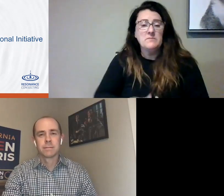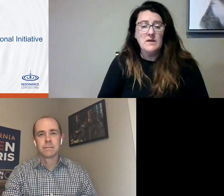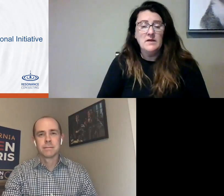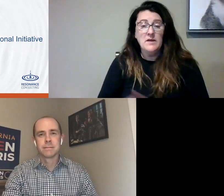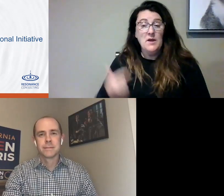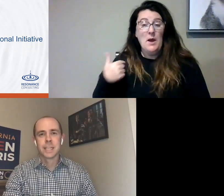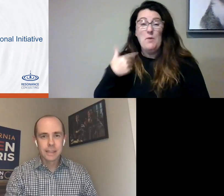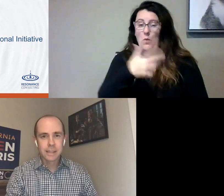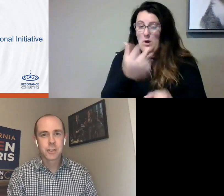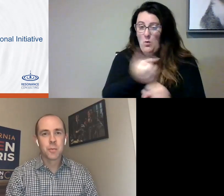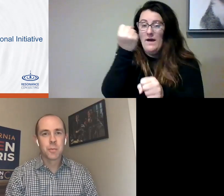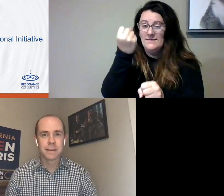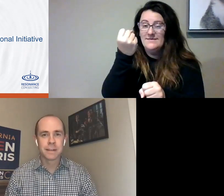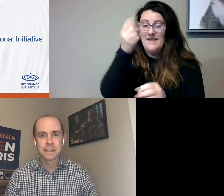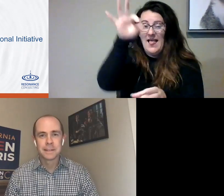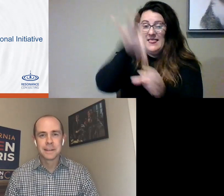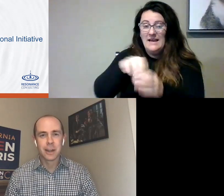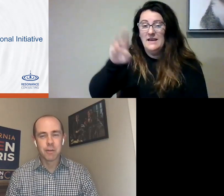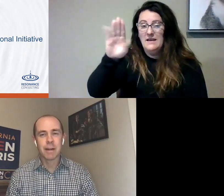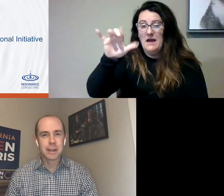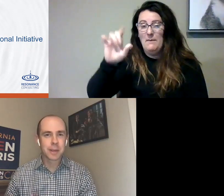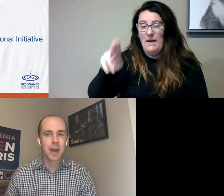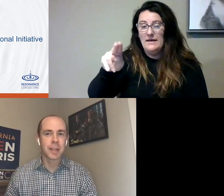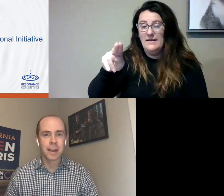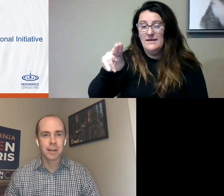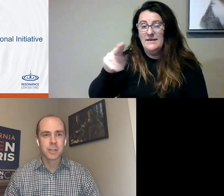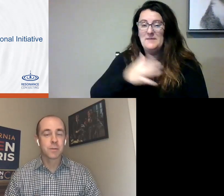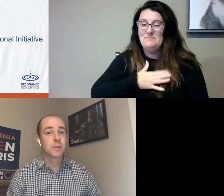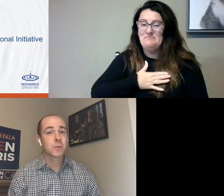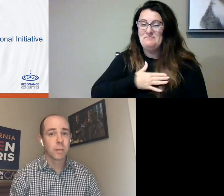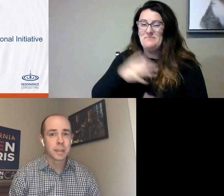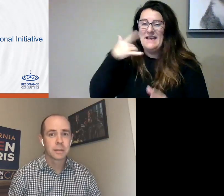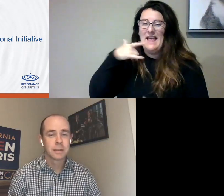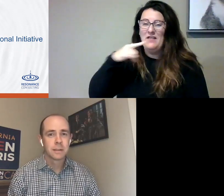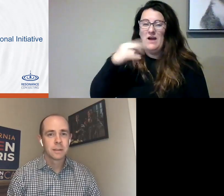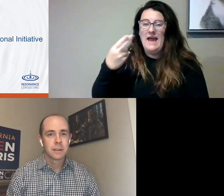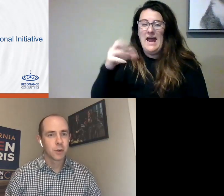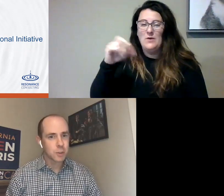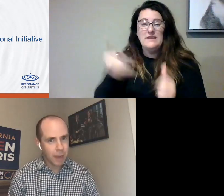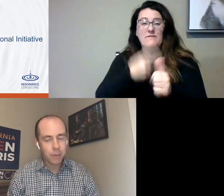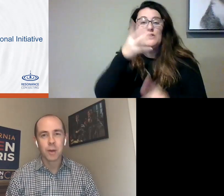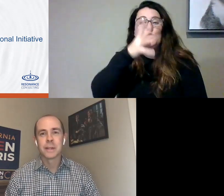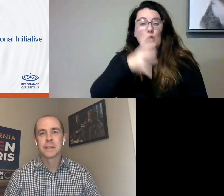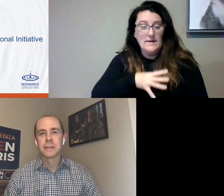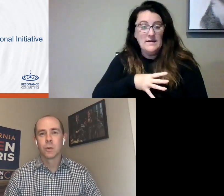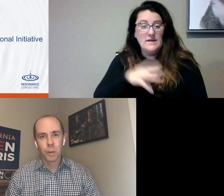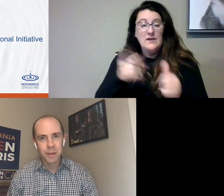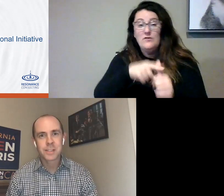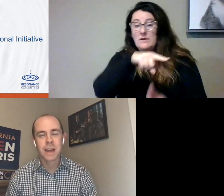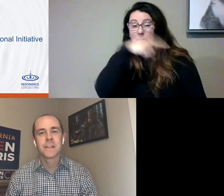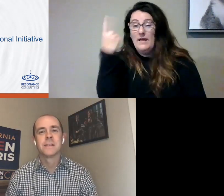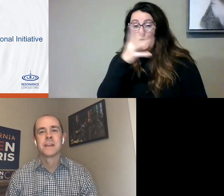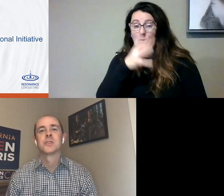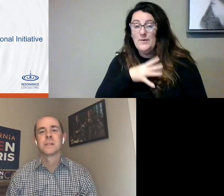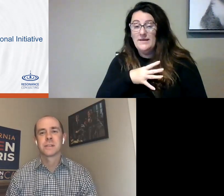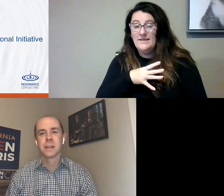won, electing Joe Biden and our very own Kamala Harris, the first woman, the first Black woman, a